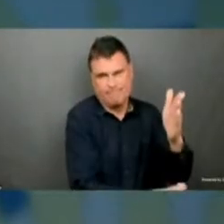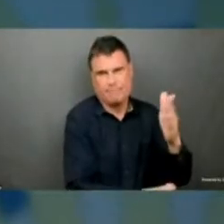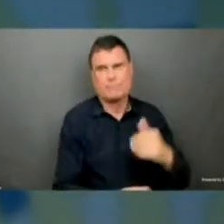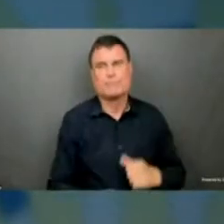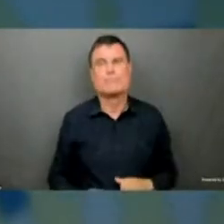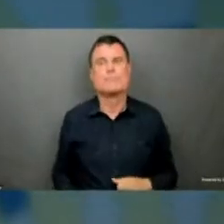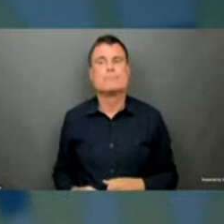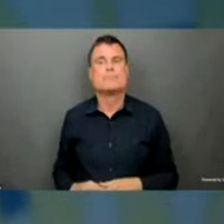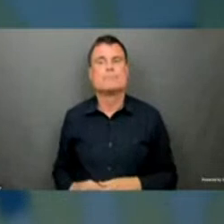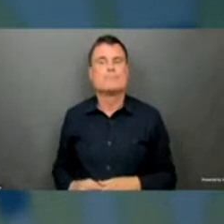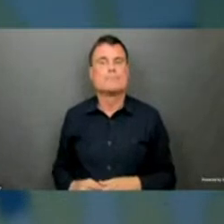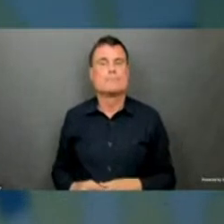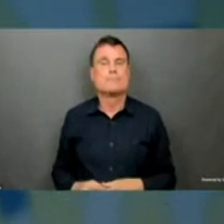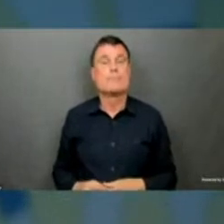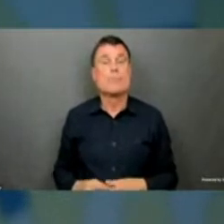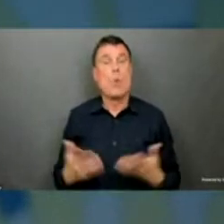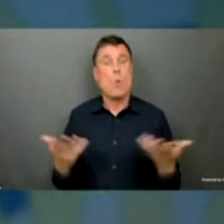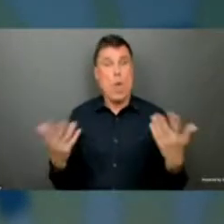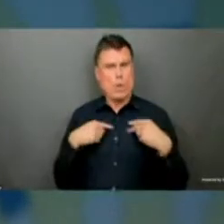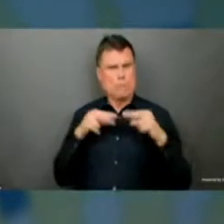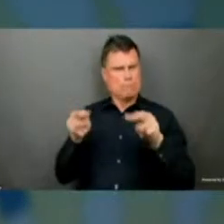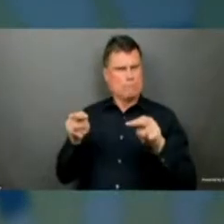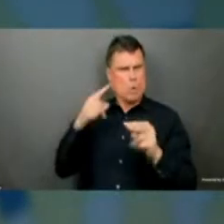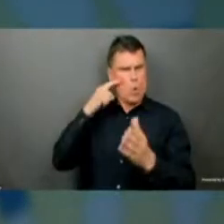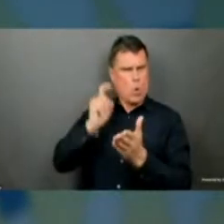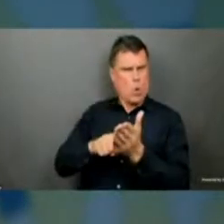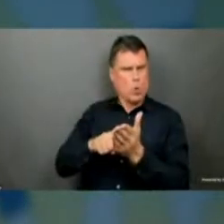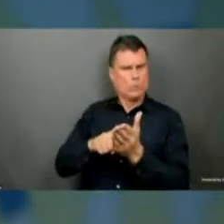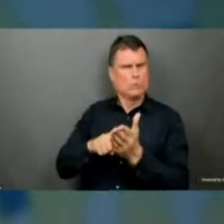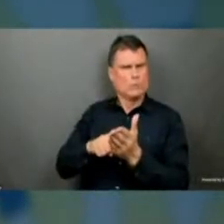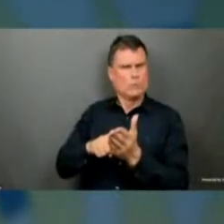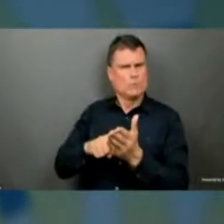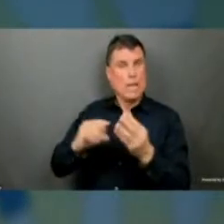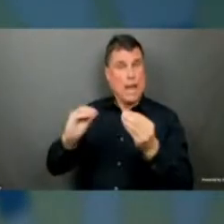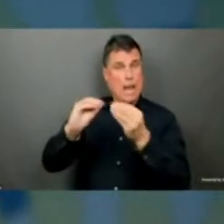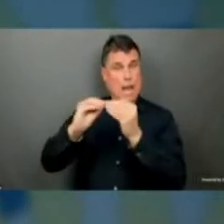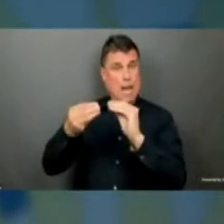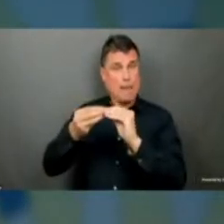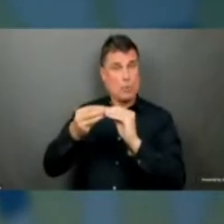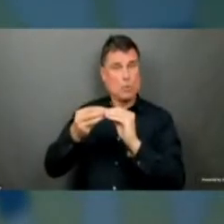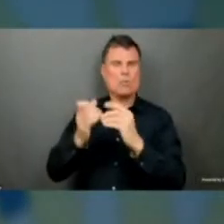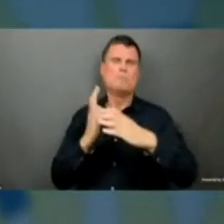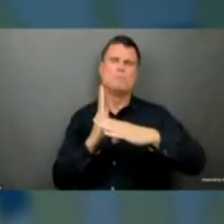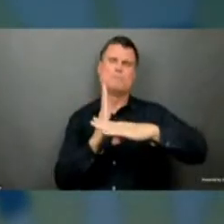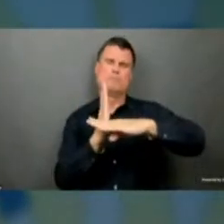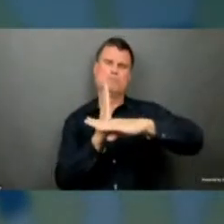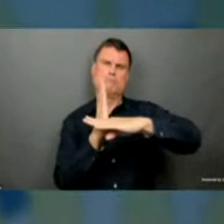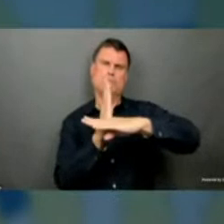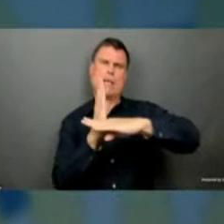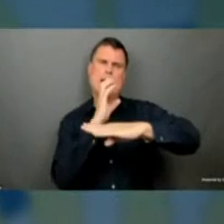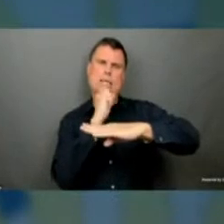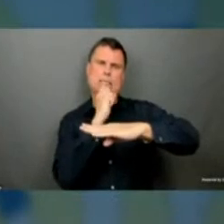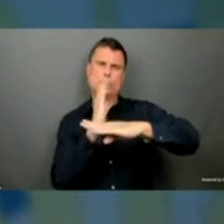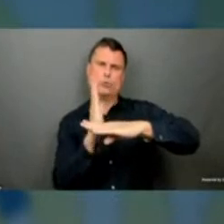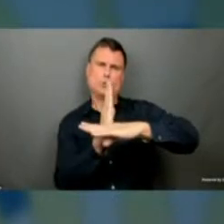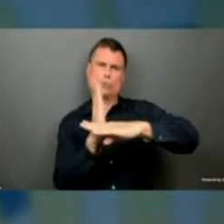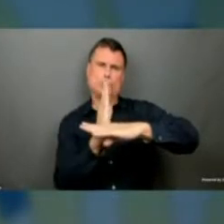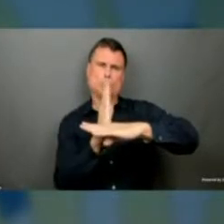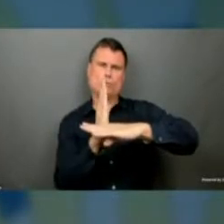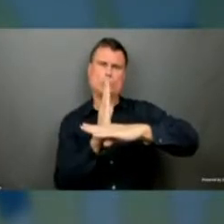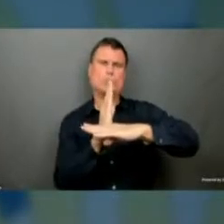1.7%。 The average age of cases reflects what happens in the community, so where we've been